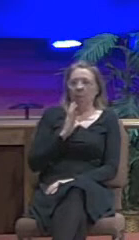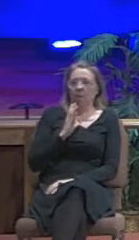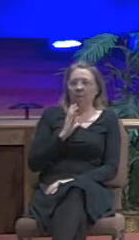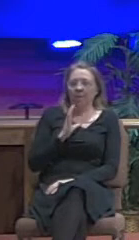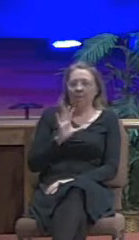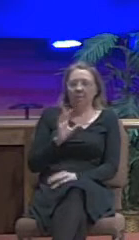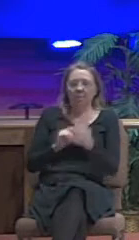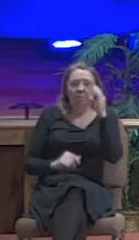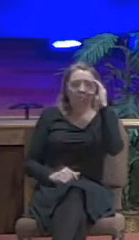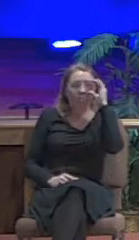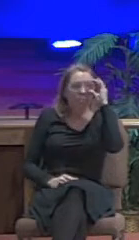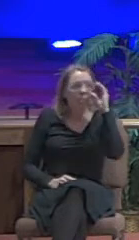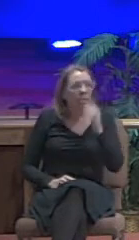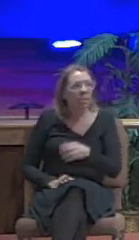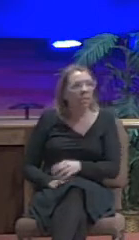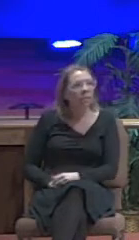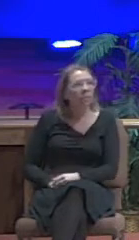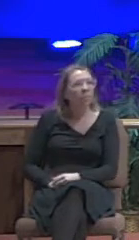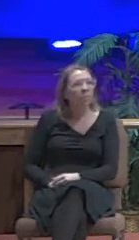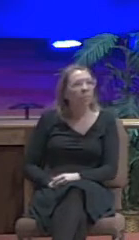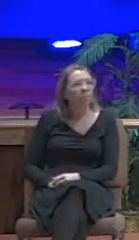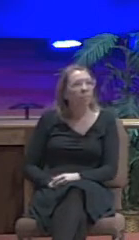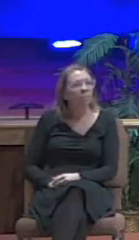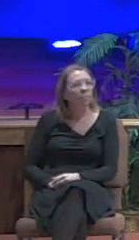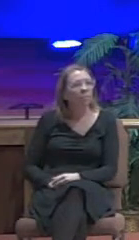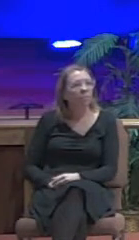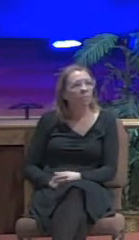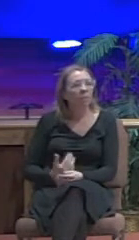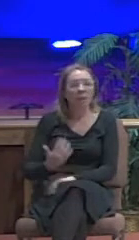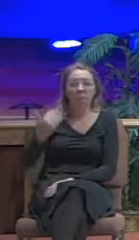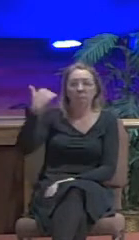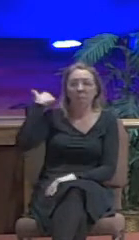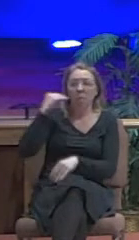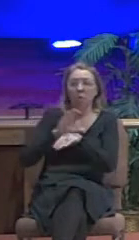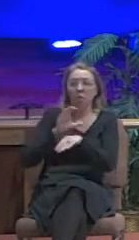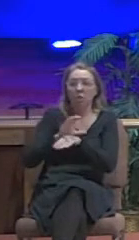because it said everyone brought what they had and no one was in need.